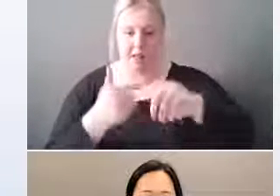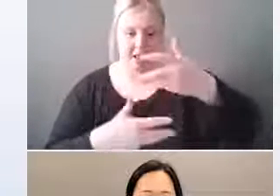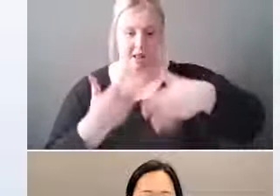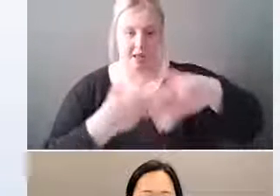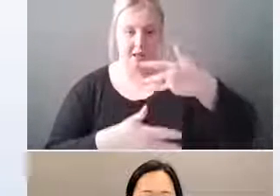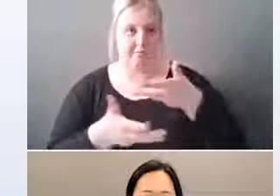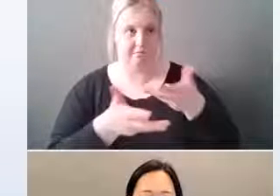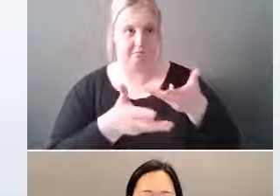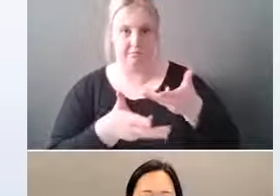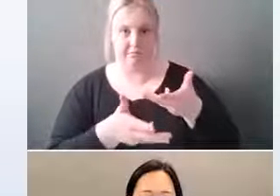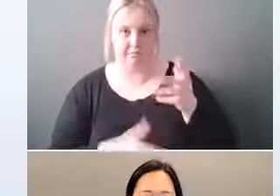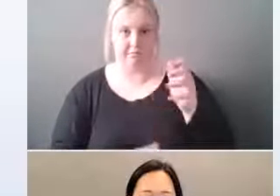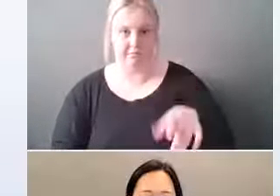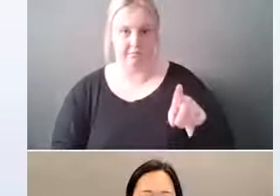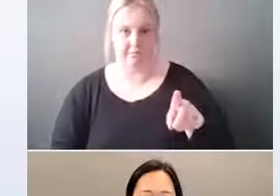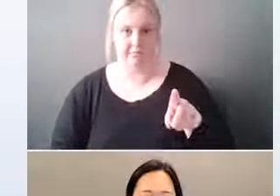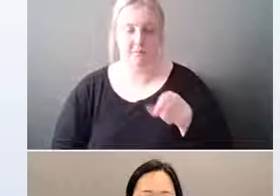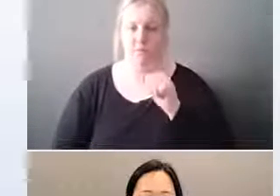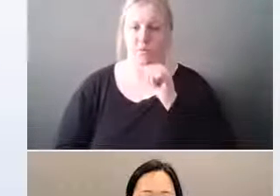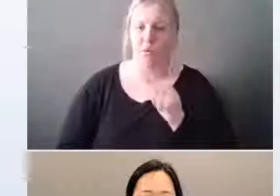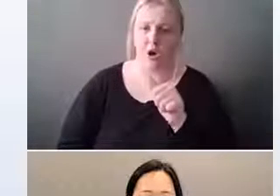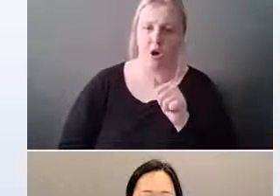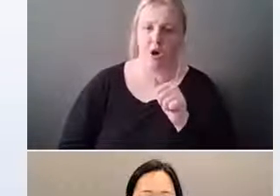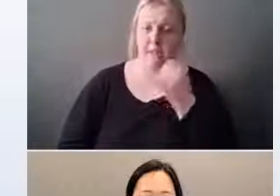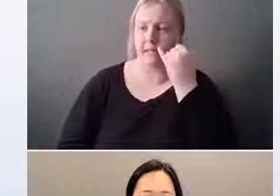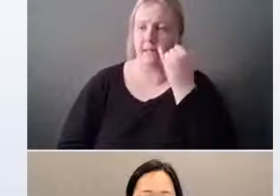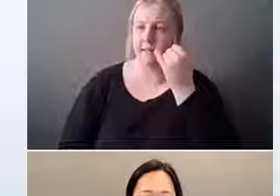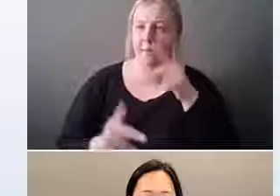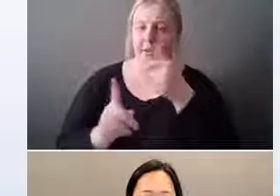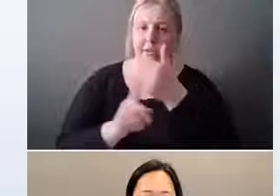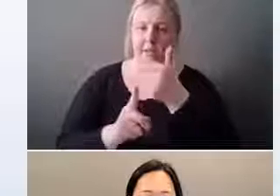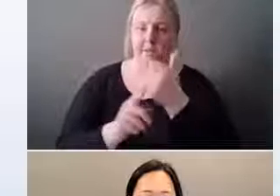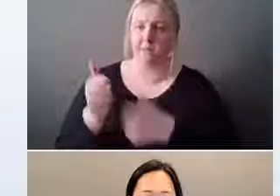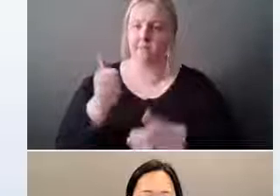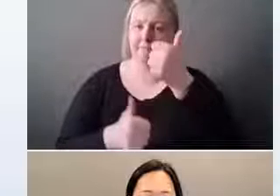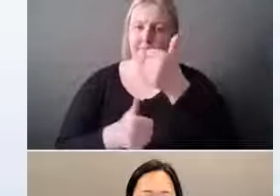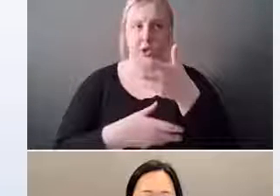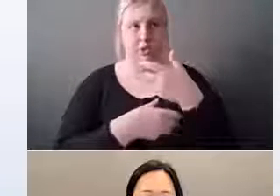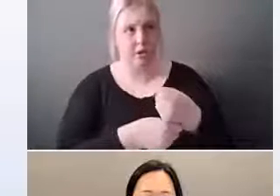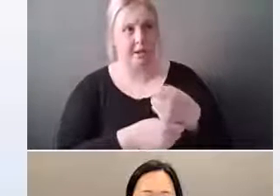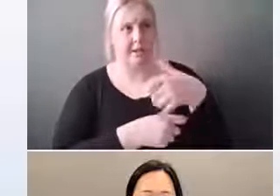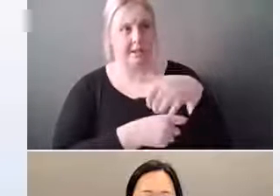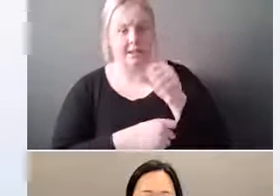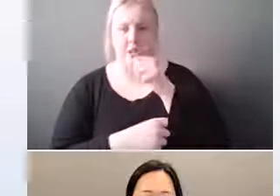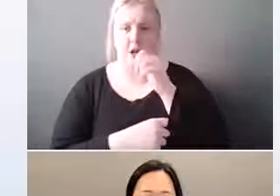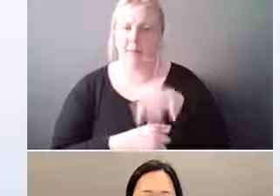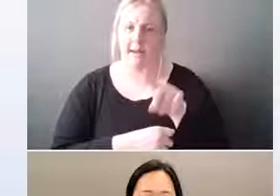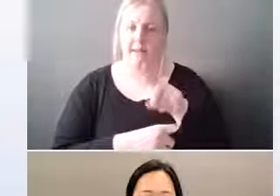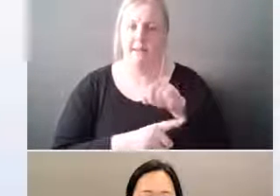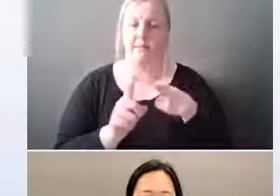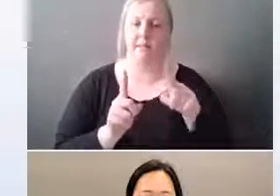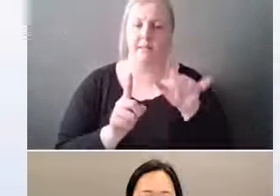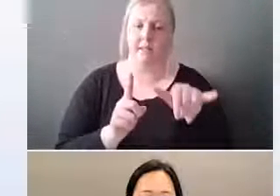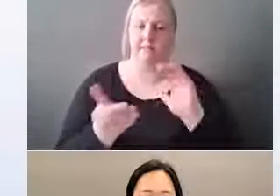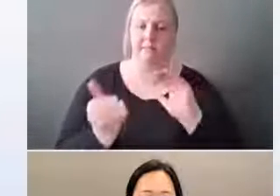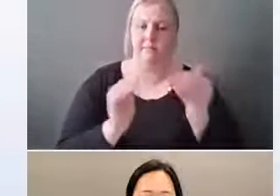not perpetuated by a person who is in a position of trust. And we say this so that it differentiates from elder abuse.